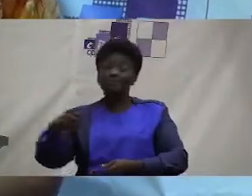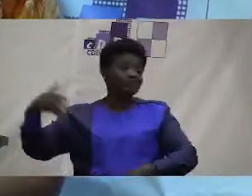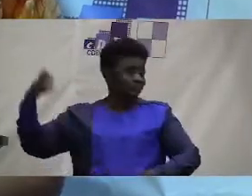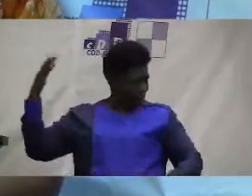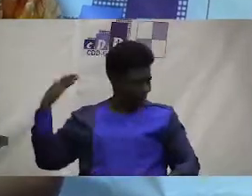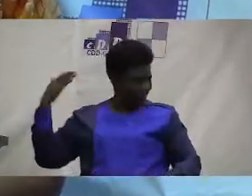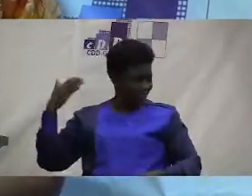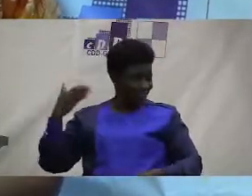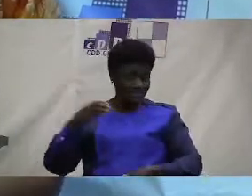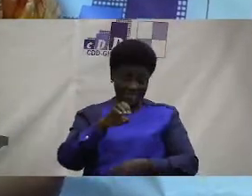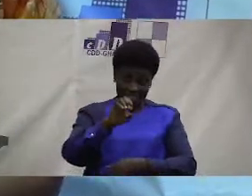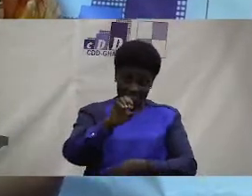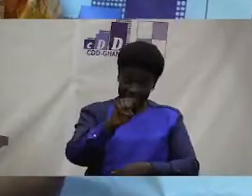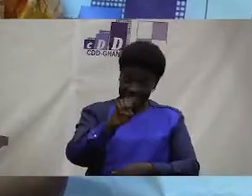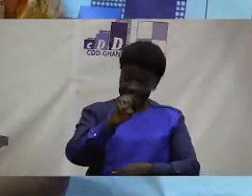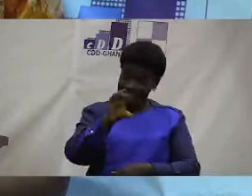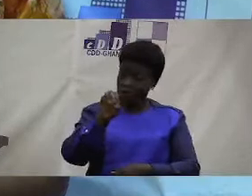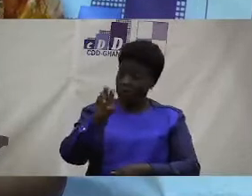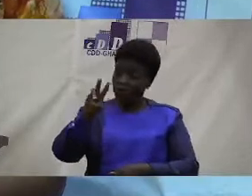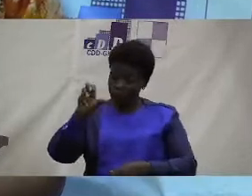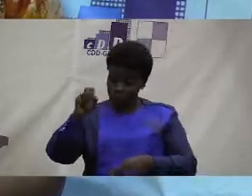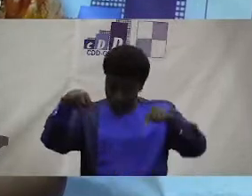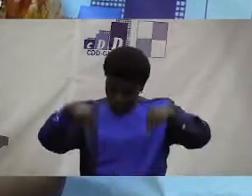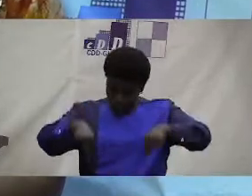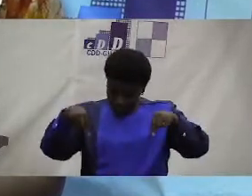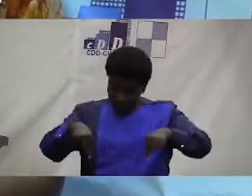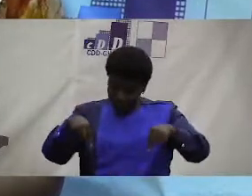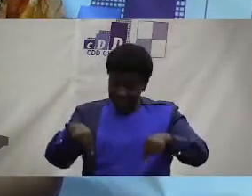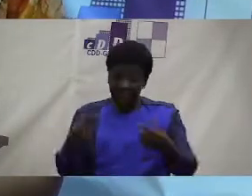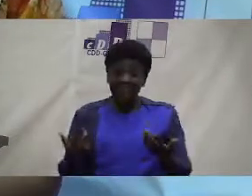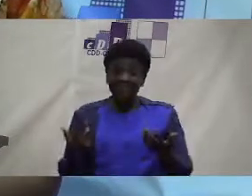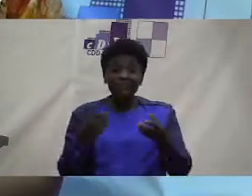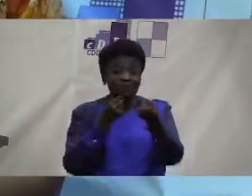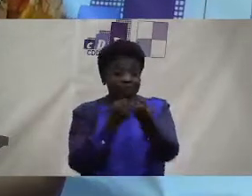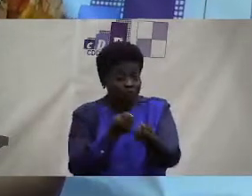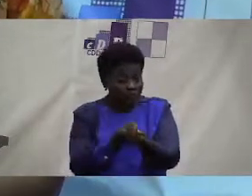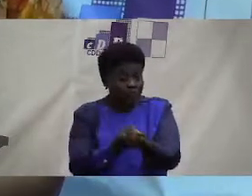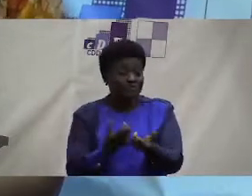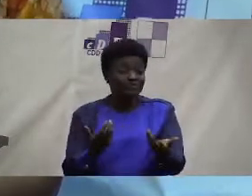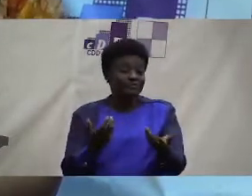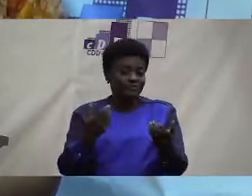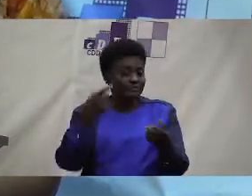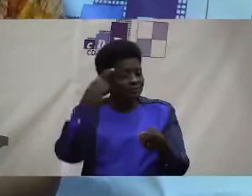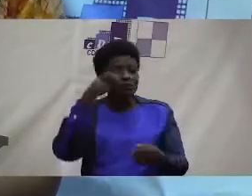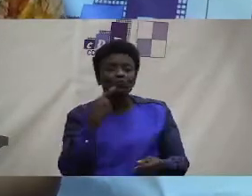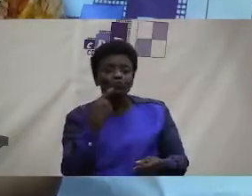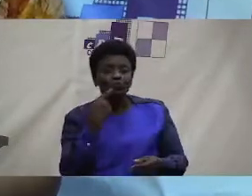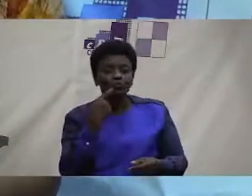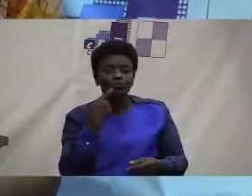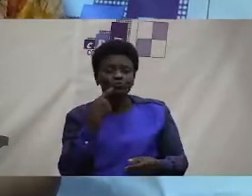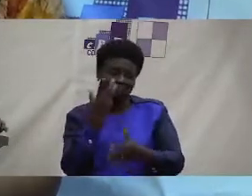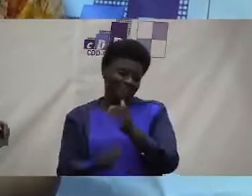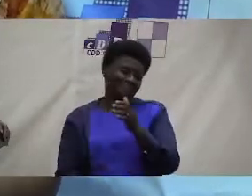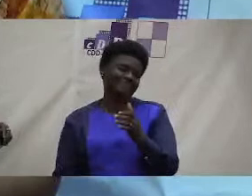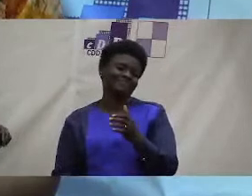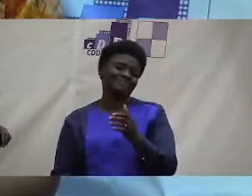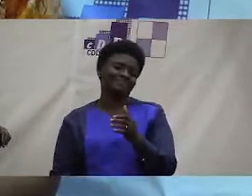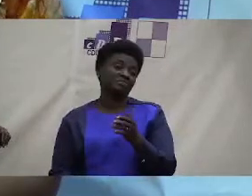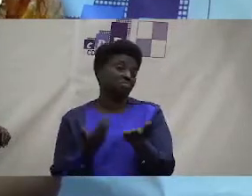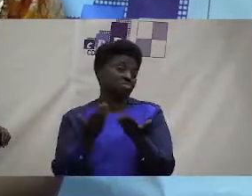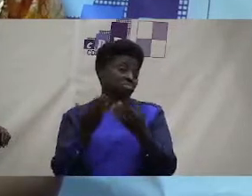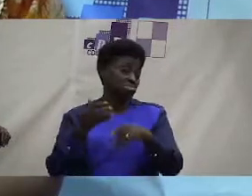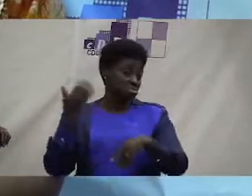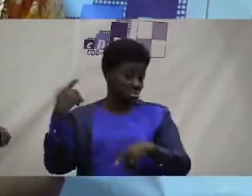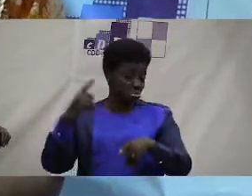So the ECOWAS of today, the synergy we enjoy, the support for us is missing. Maybe the last positive